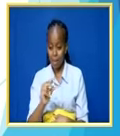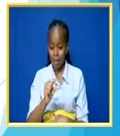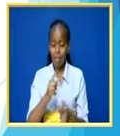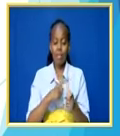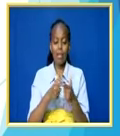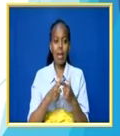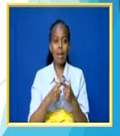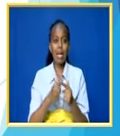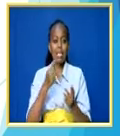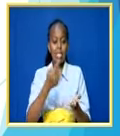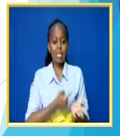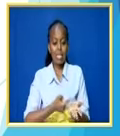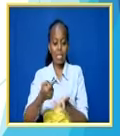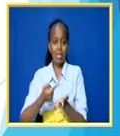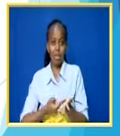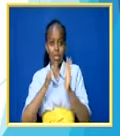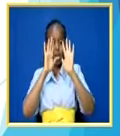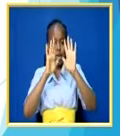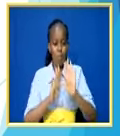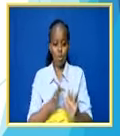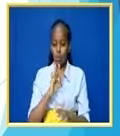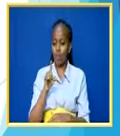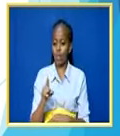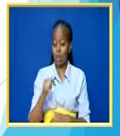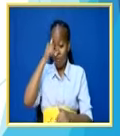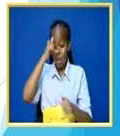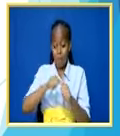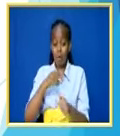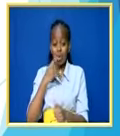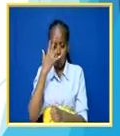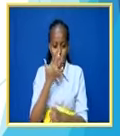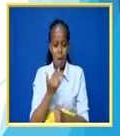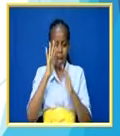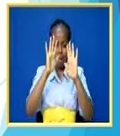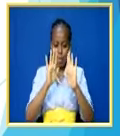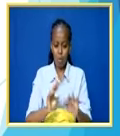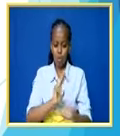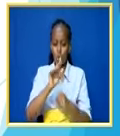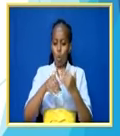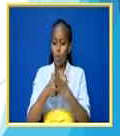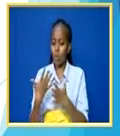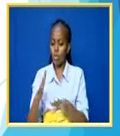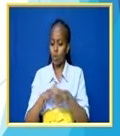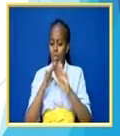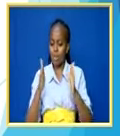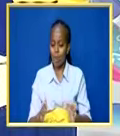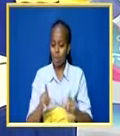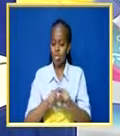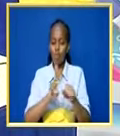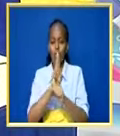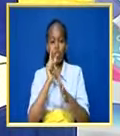grooming. Remember, we have said why you should use these items on the table and their uses. All right.